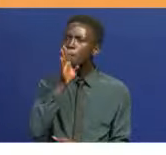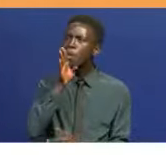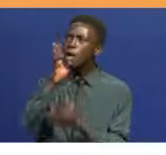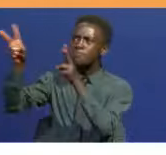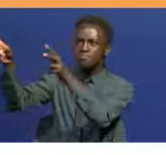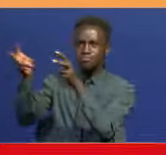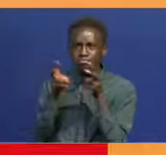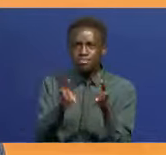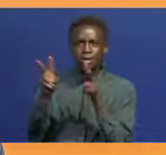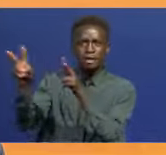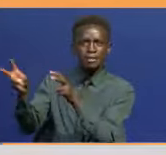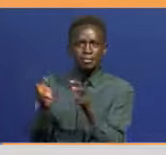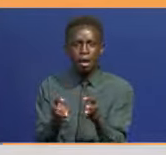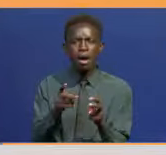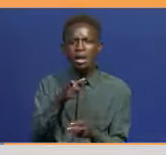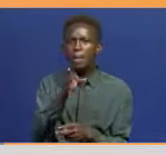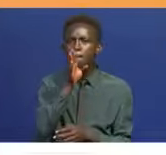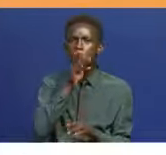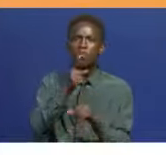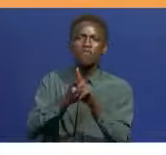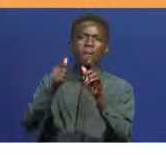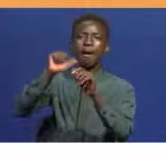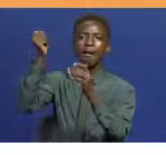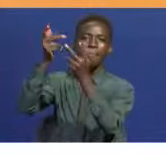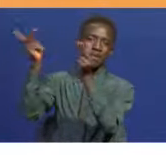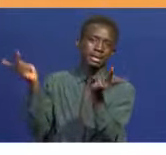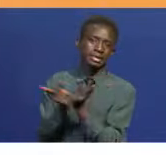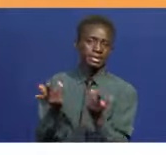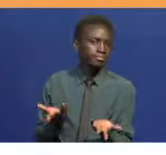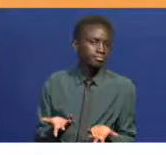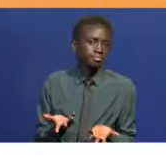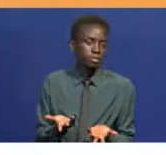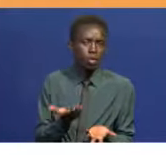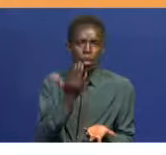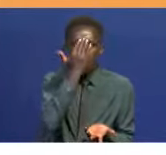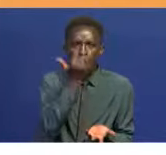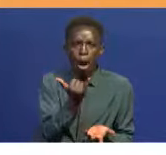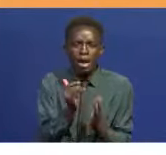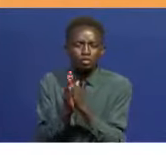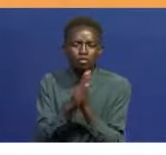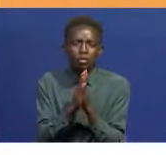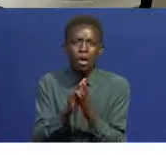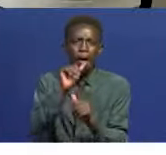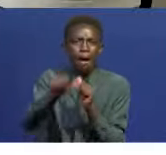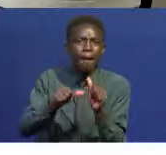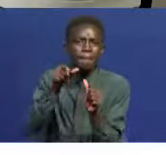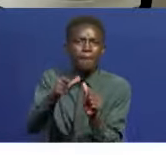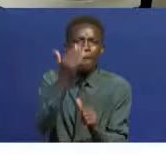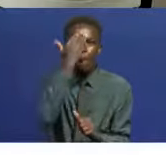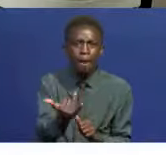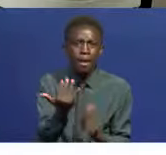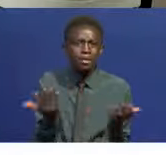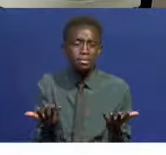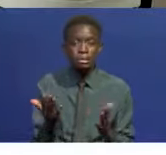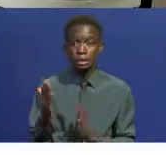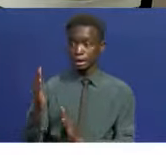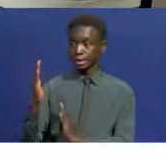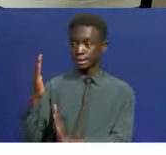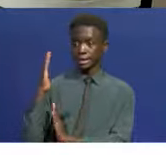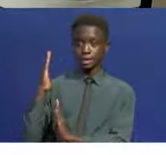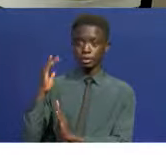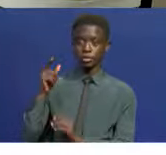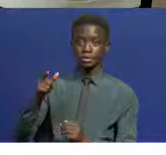it was borrowed from elsewhere. And why are we talking about this? Because the security industry in Kenya is